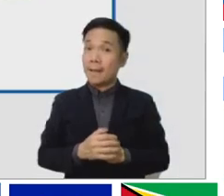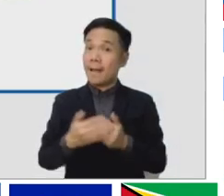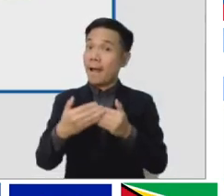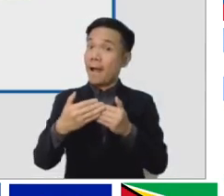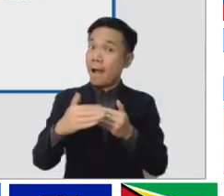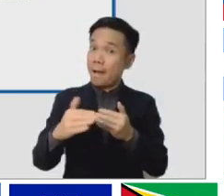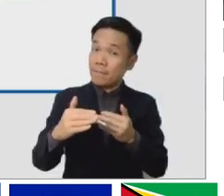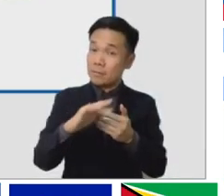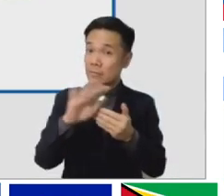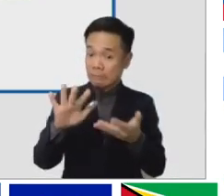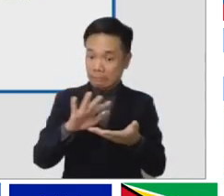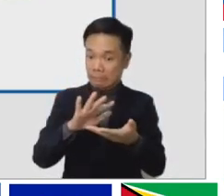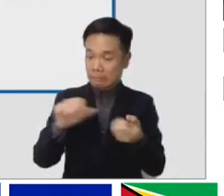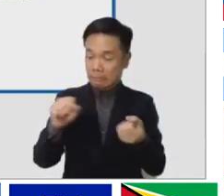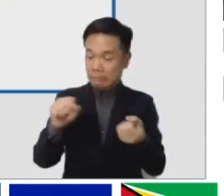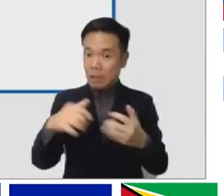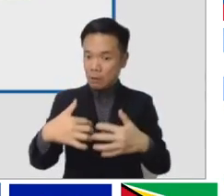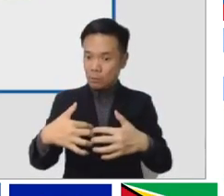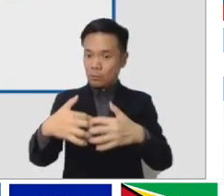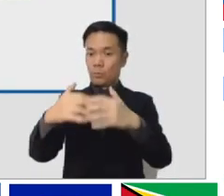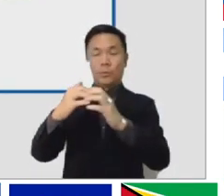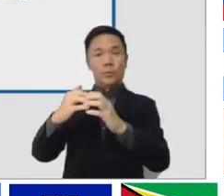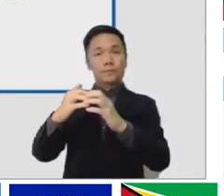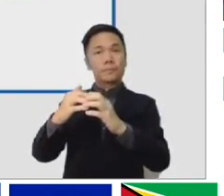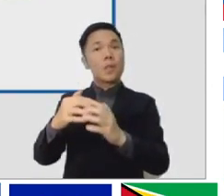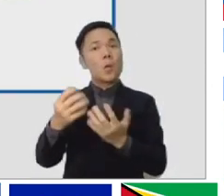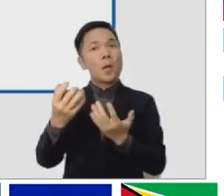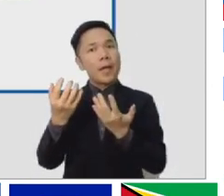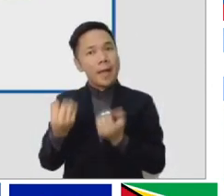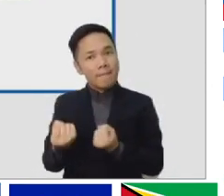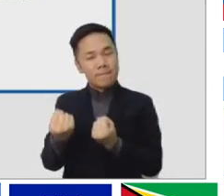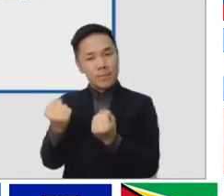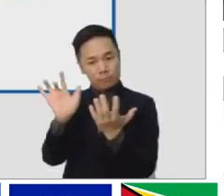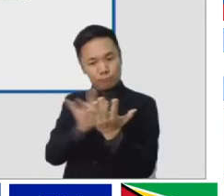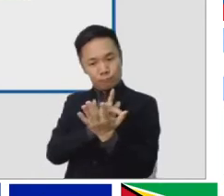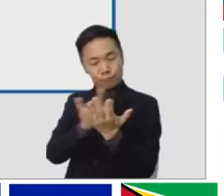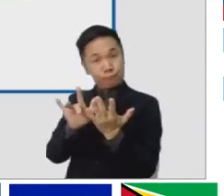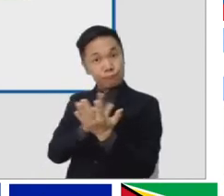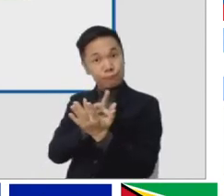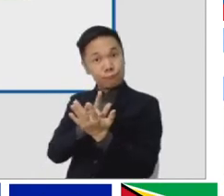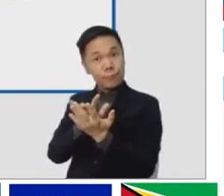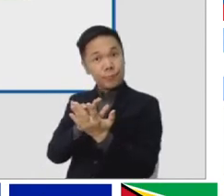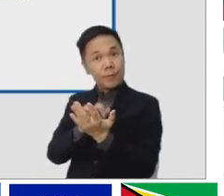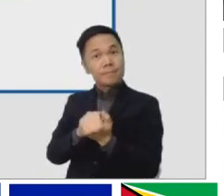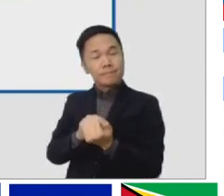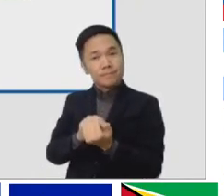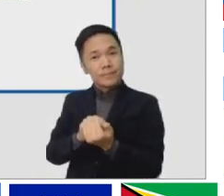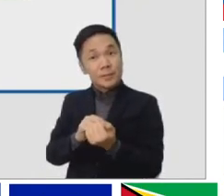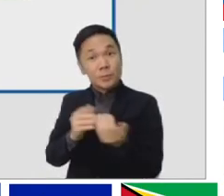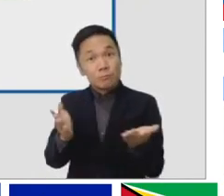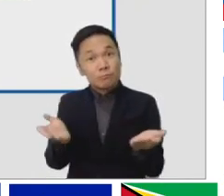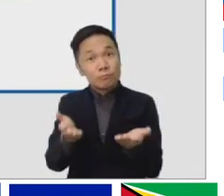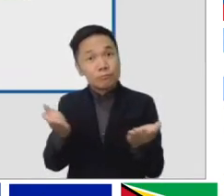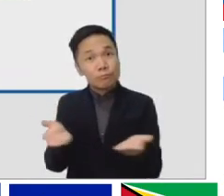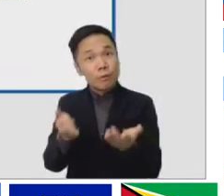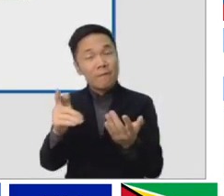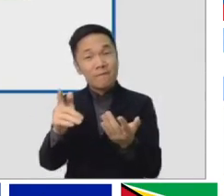also developed applications to reconnect data analysis on field to also support national